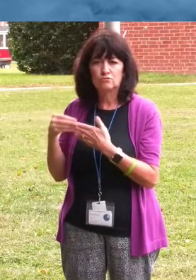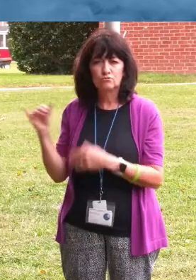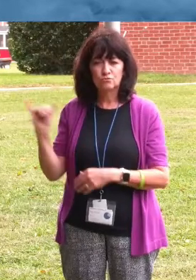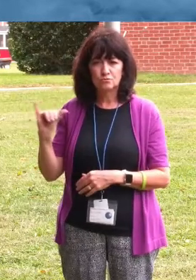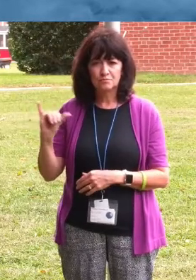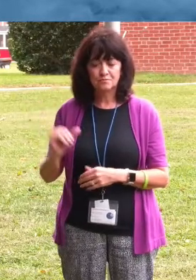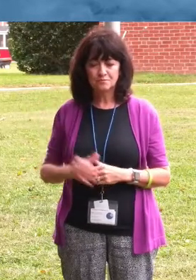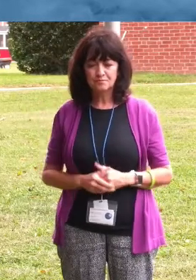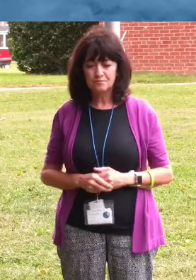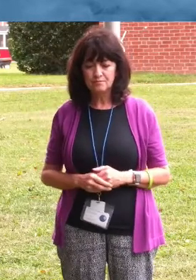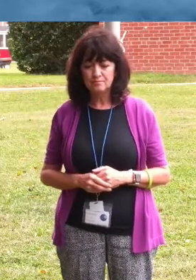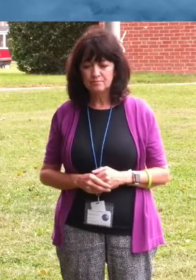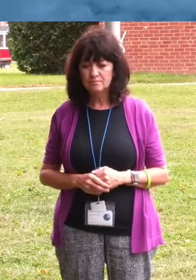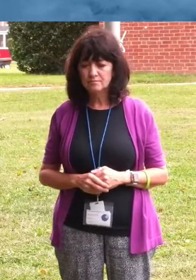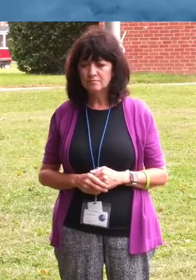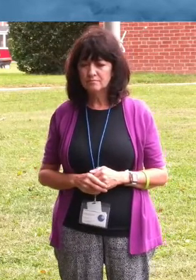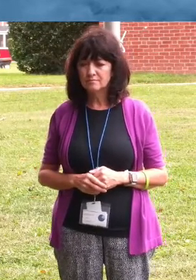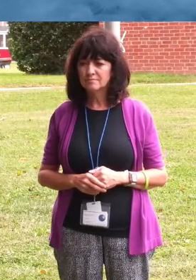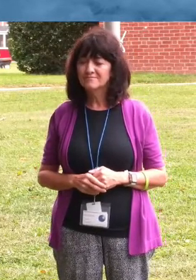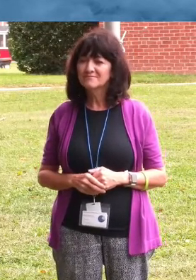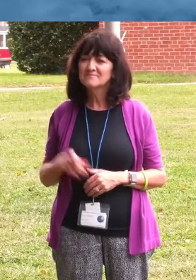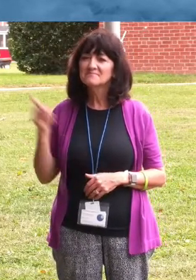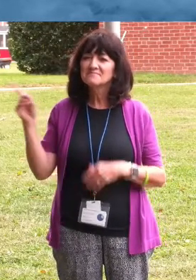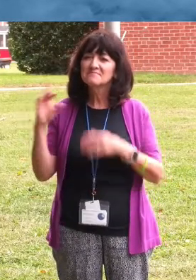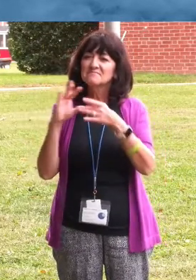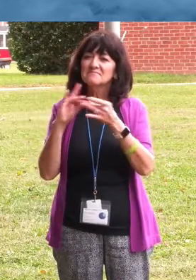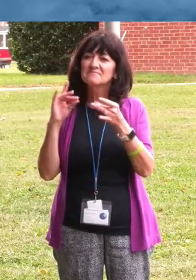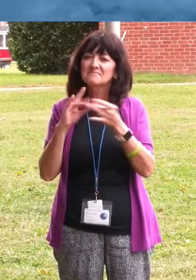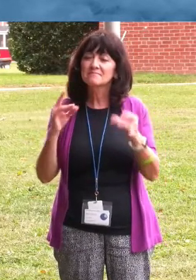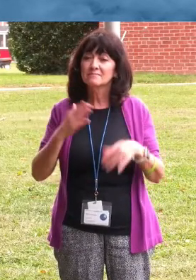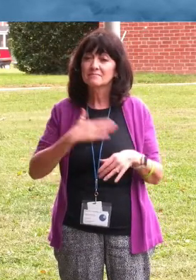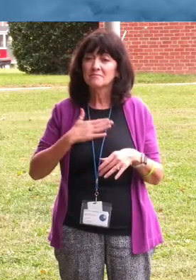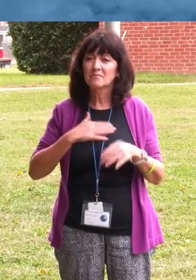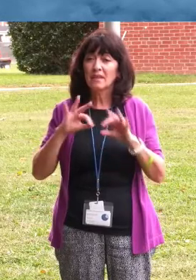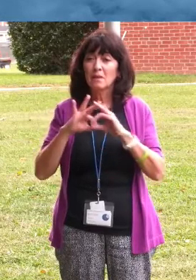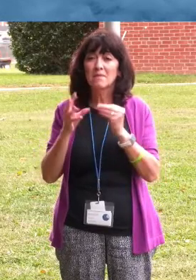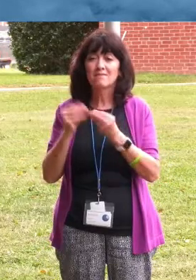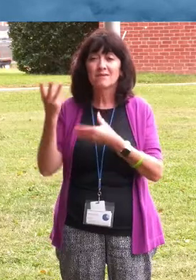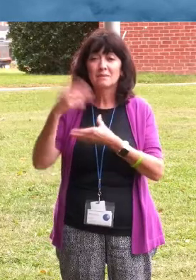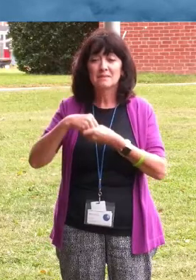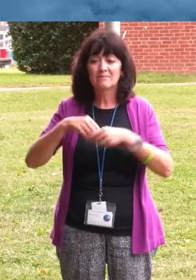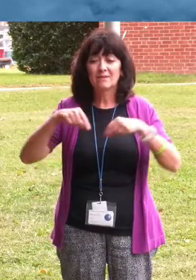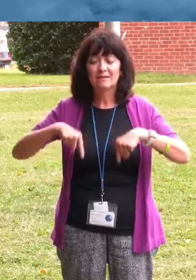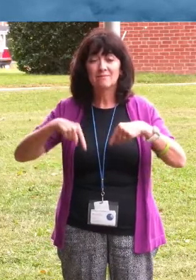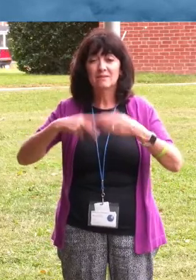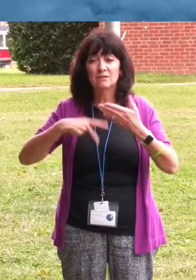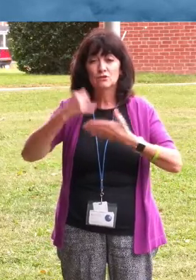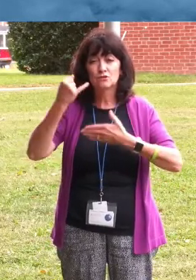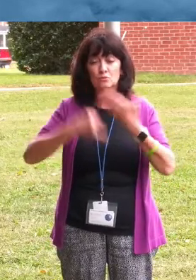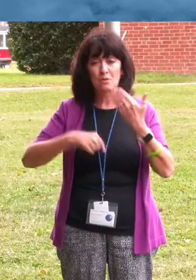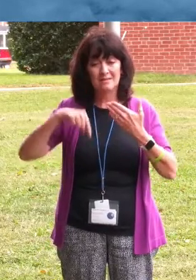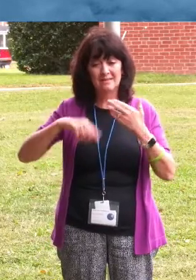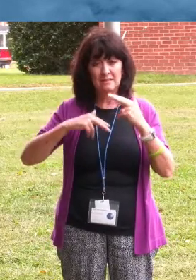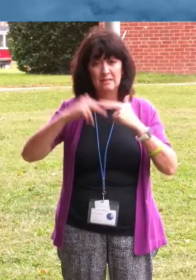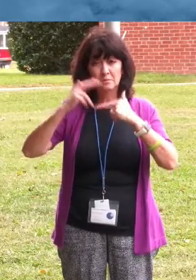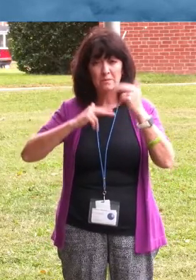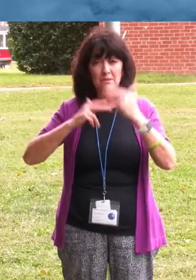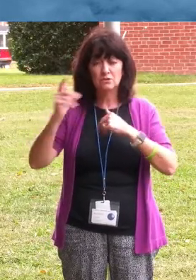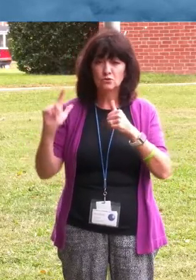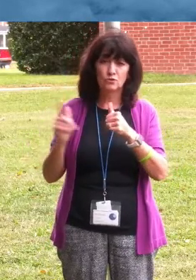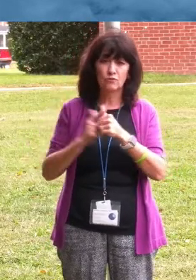It was spoken about some of my family had a little bit to do with this. Well, when this building was first